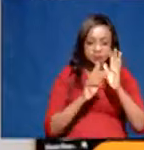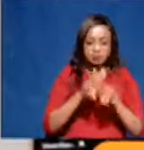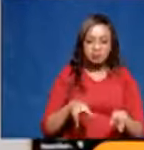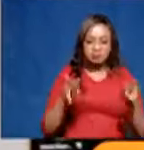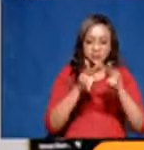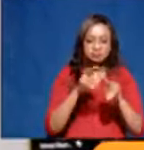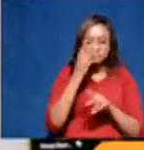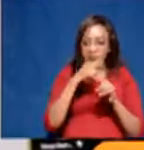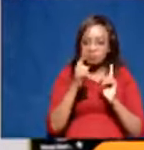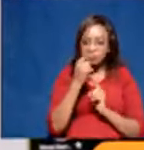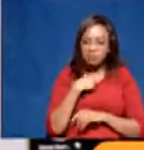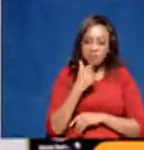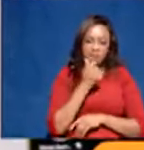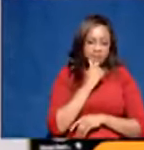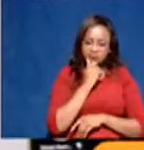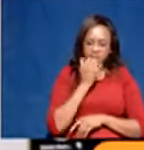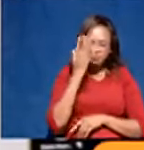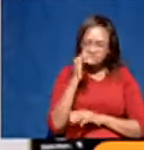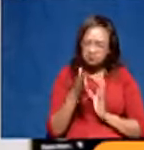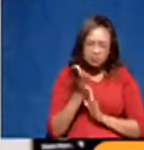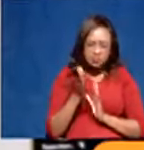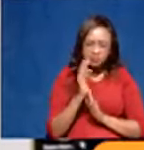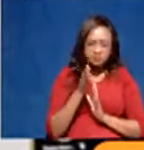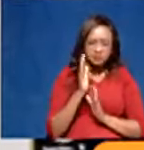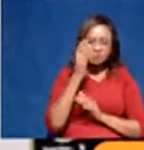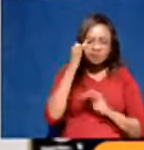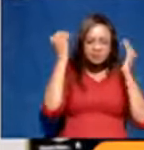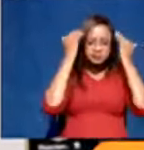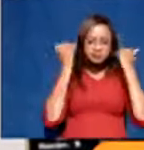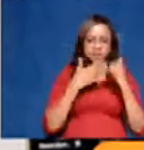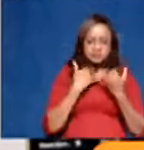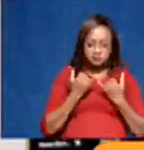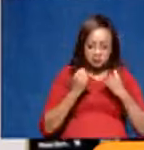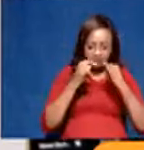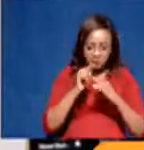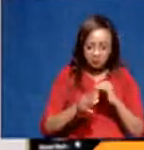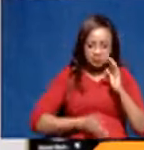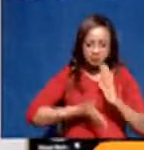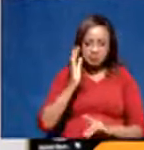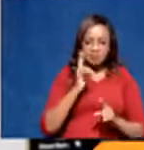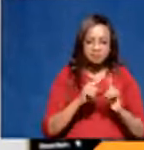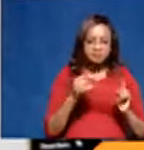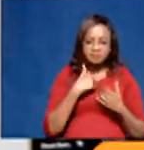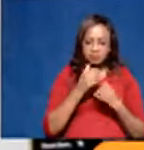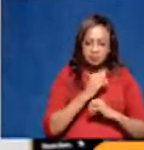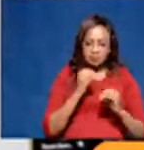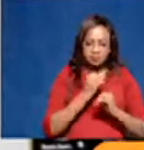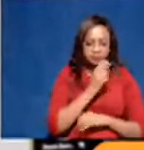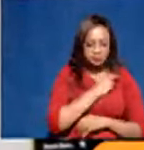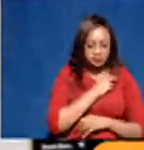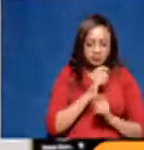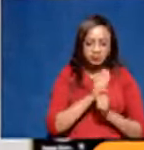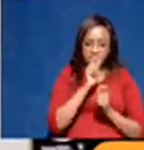the hurry? Why the haste? Why would the Judiciary want to implement this at haste, especially coming at the time whereby